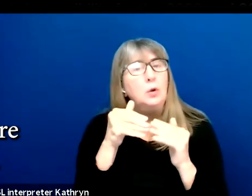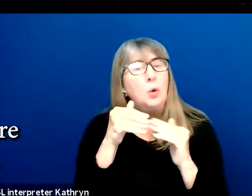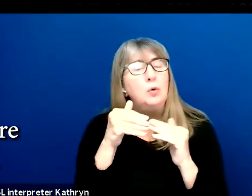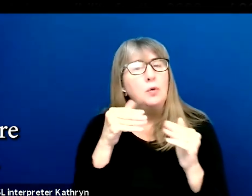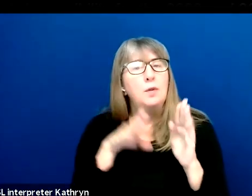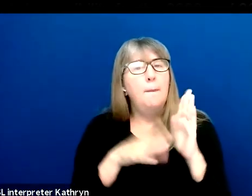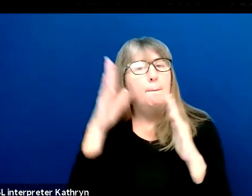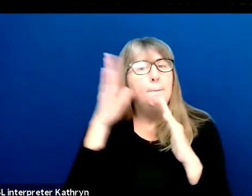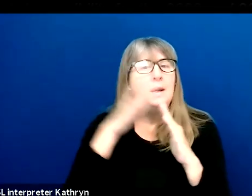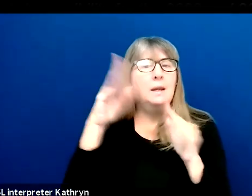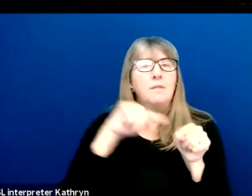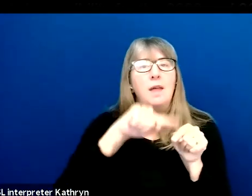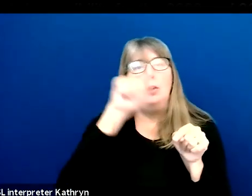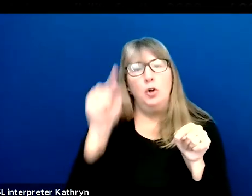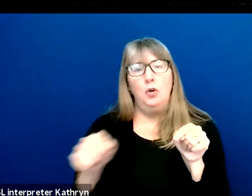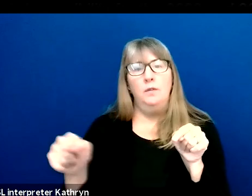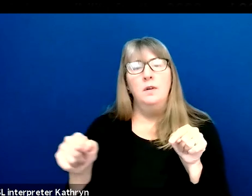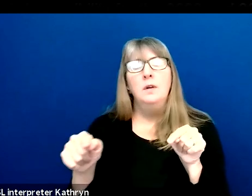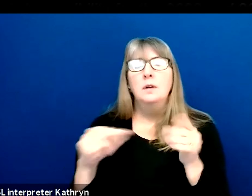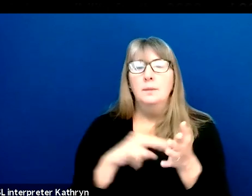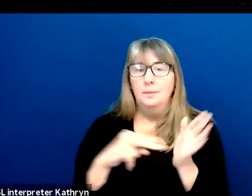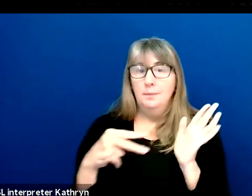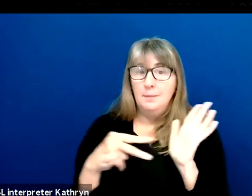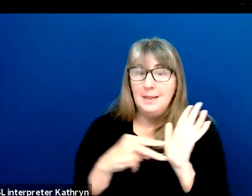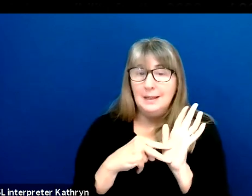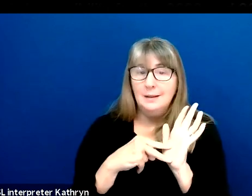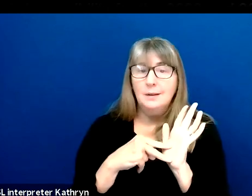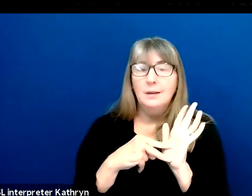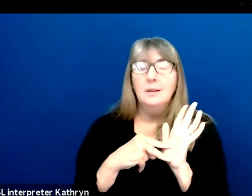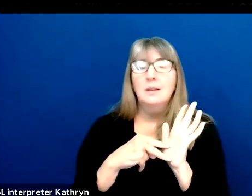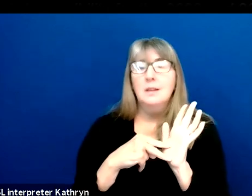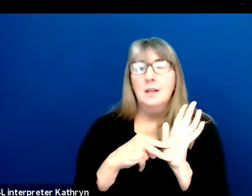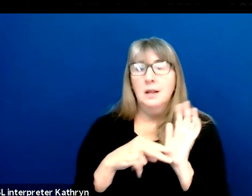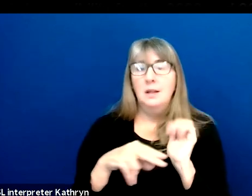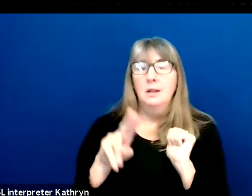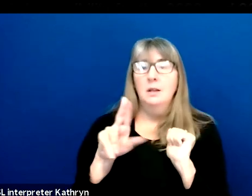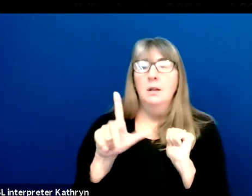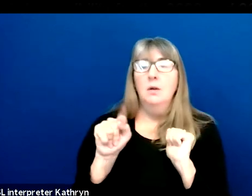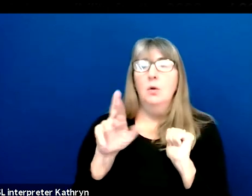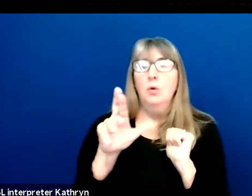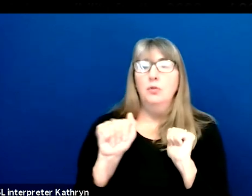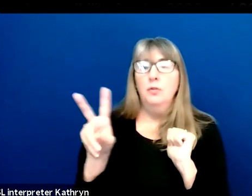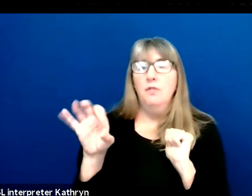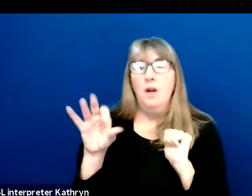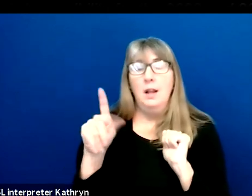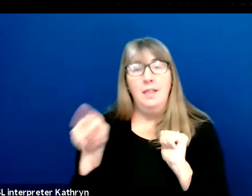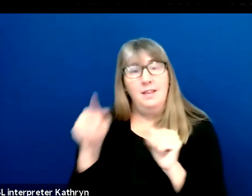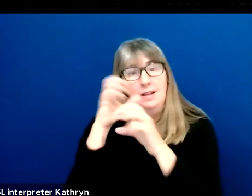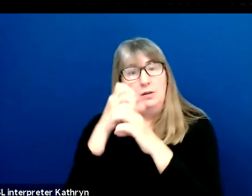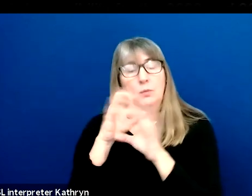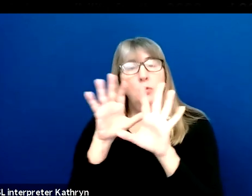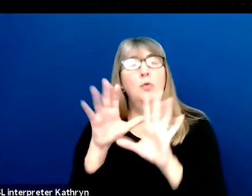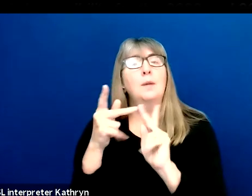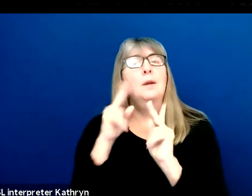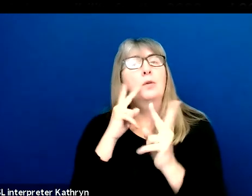black body curve is. And so that just means that the near ultraviolet in this telescope is a great place to look to